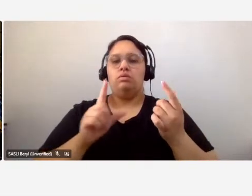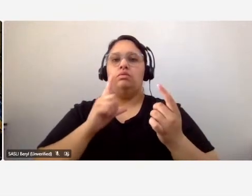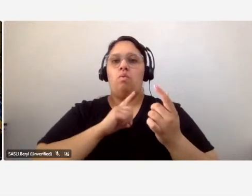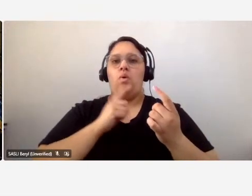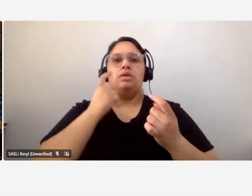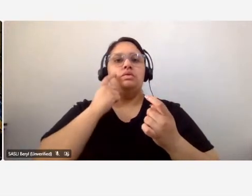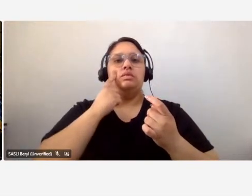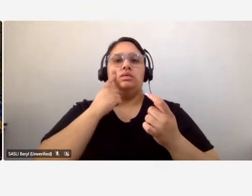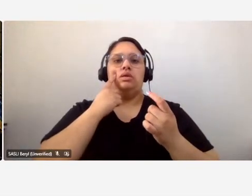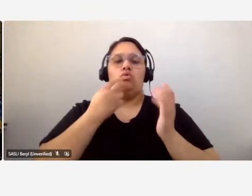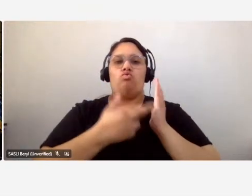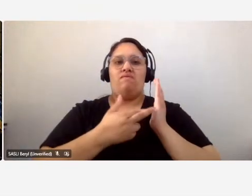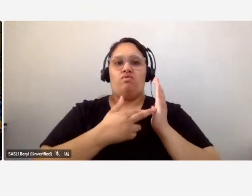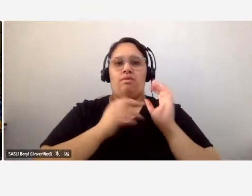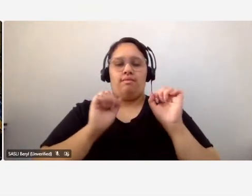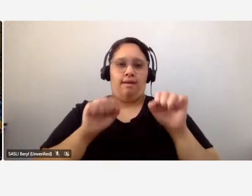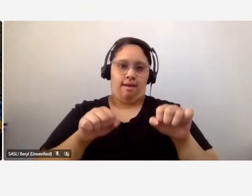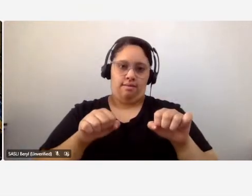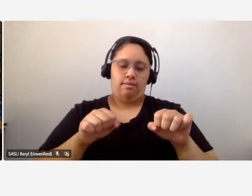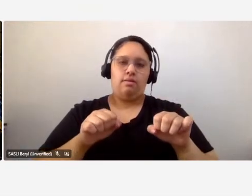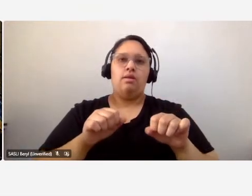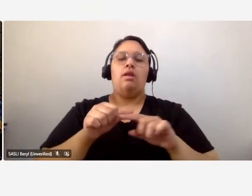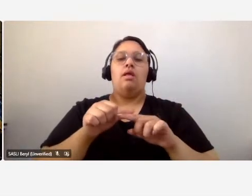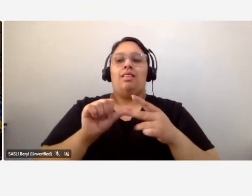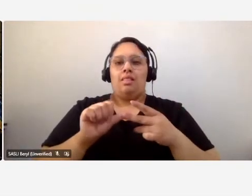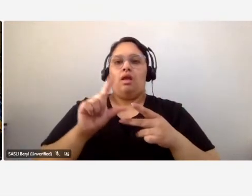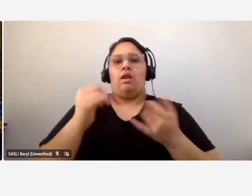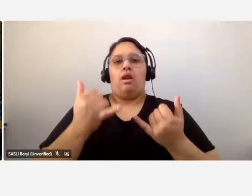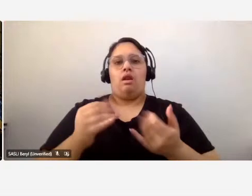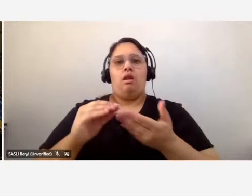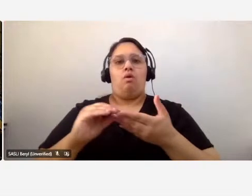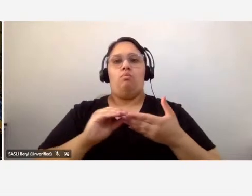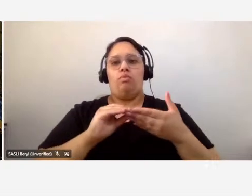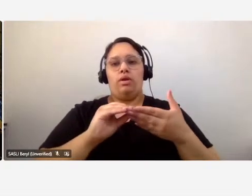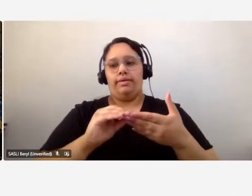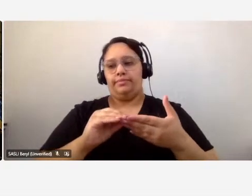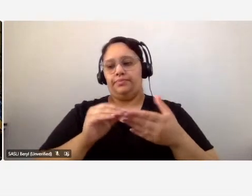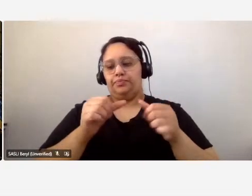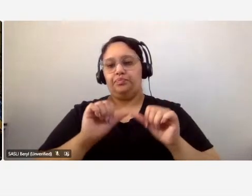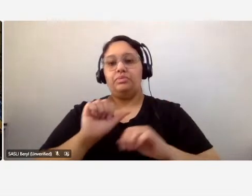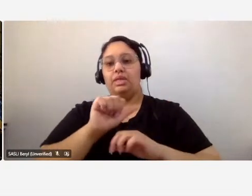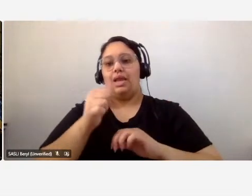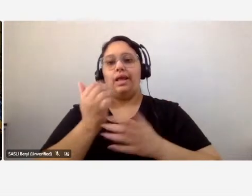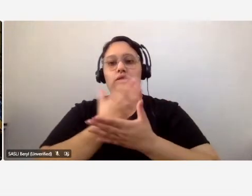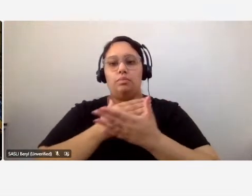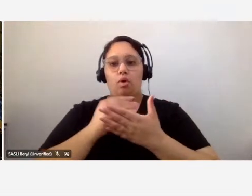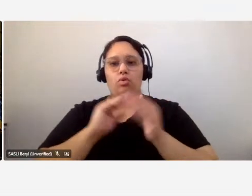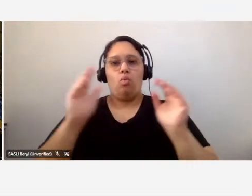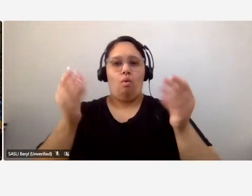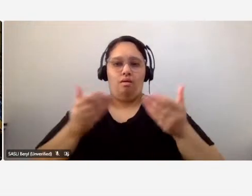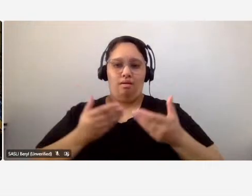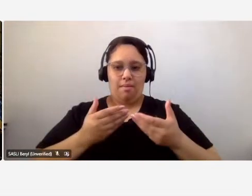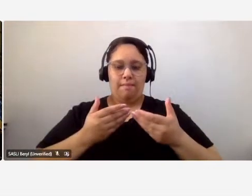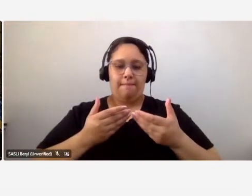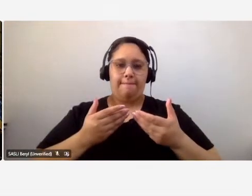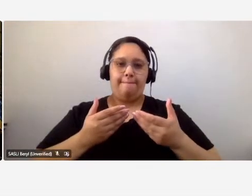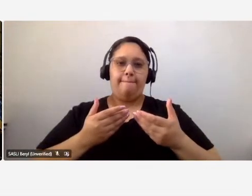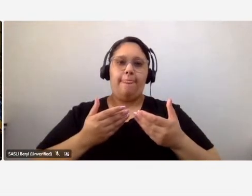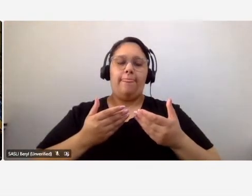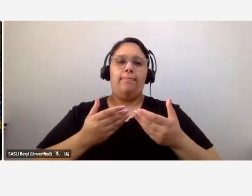ease of reference. And then that brings me to the next part, the welcoming part.